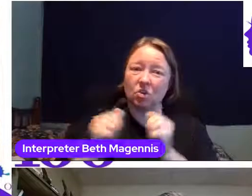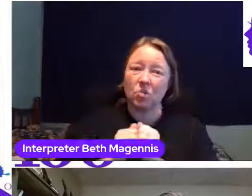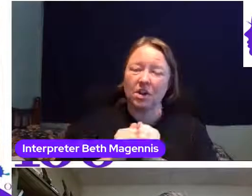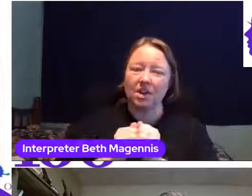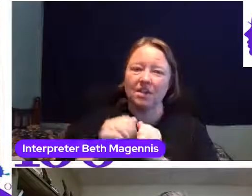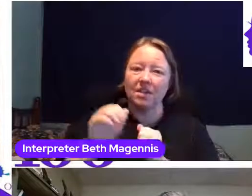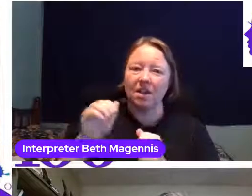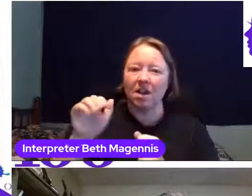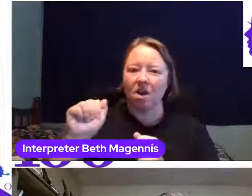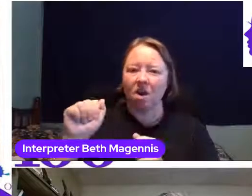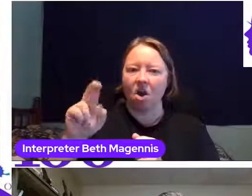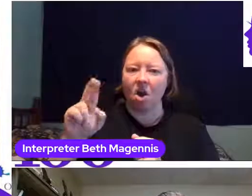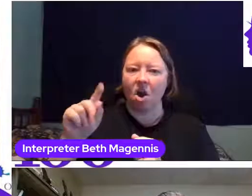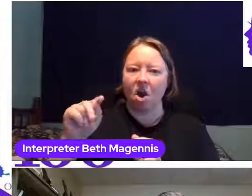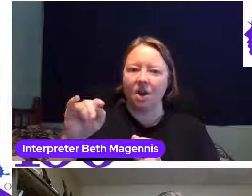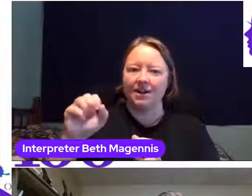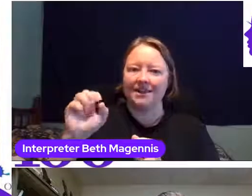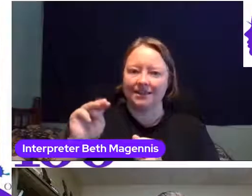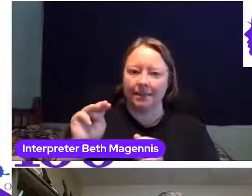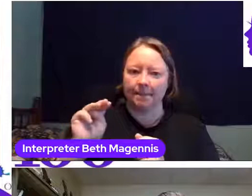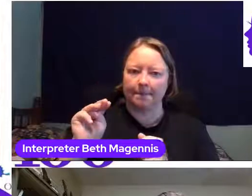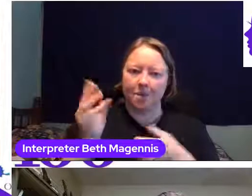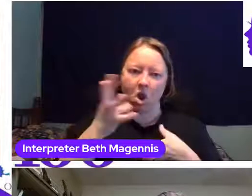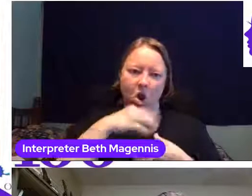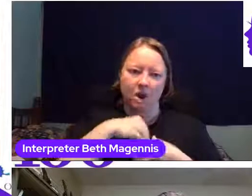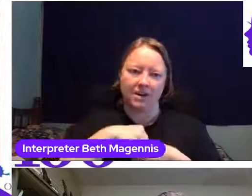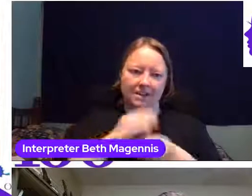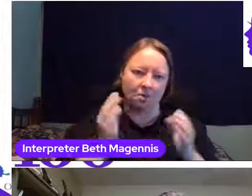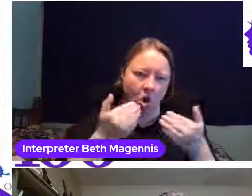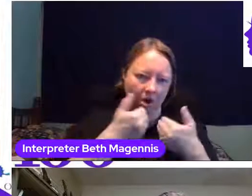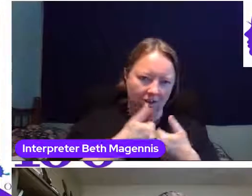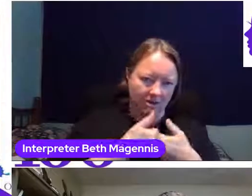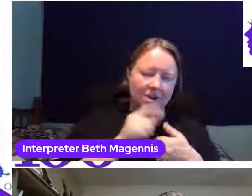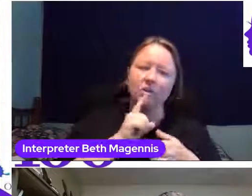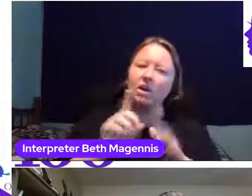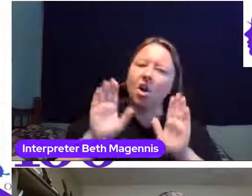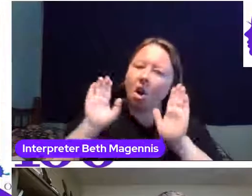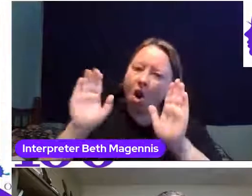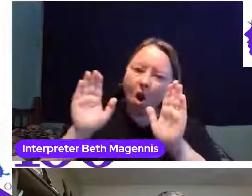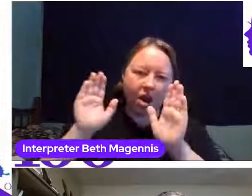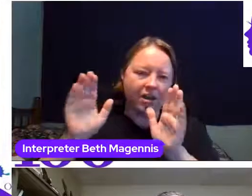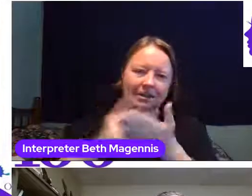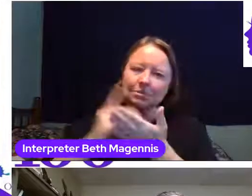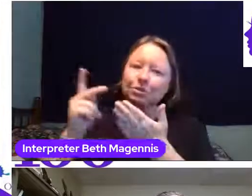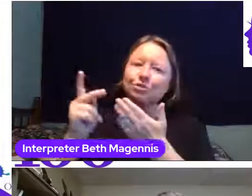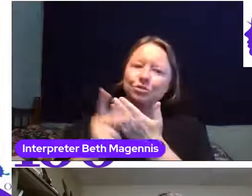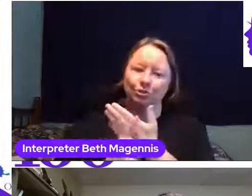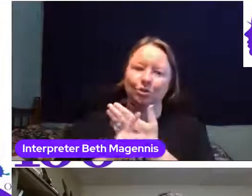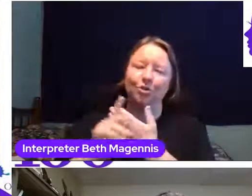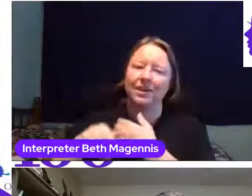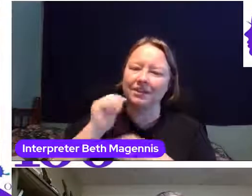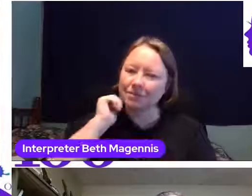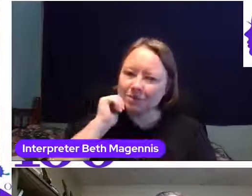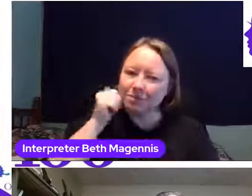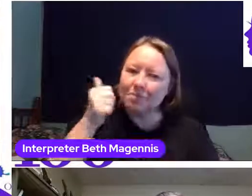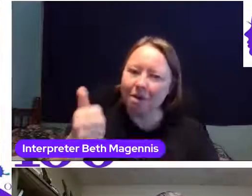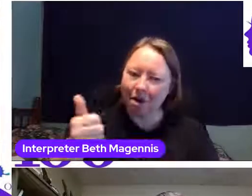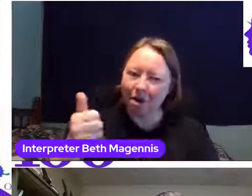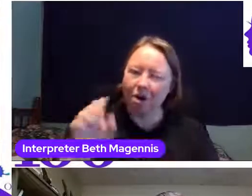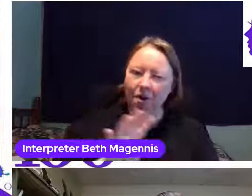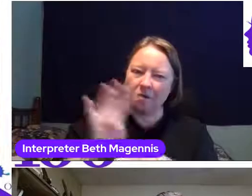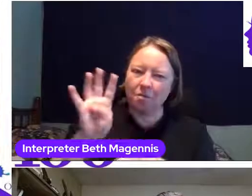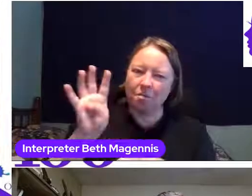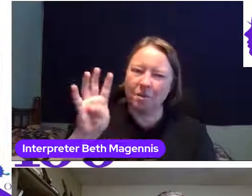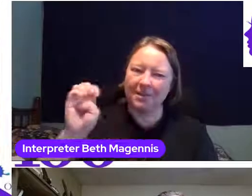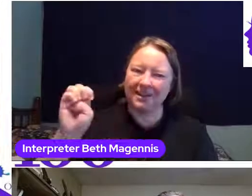autism. And so I think that's going to be an awesome show. That's on tomorrow, 4 p.m. Eastern